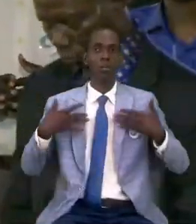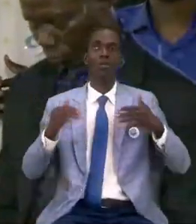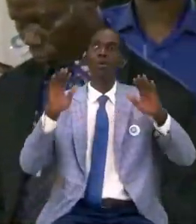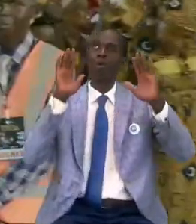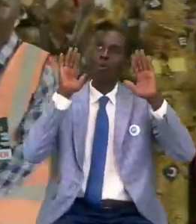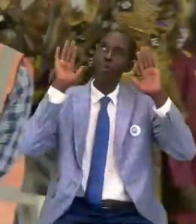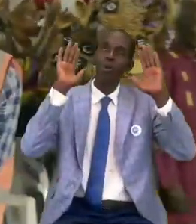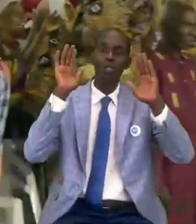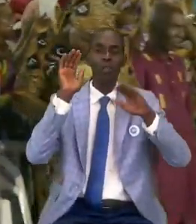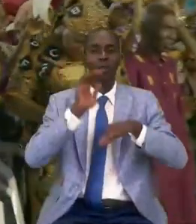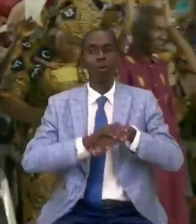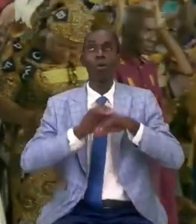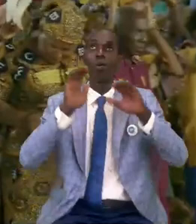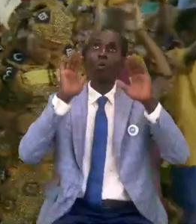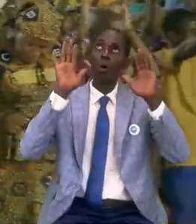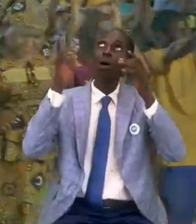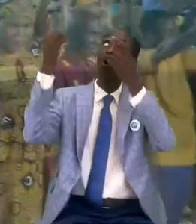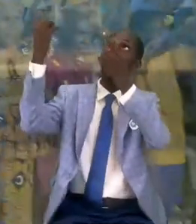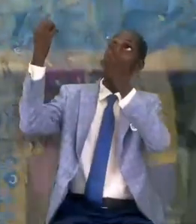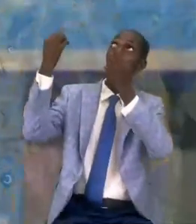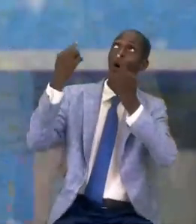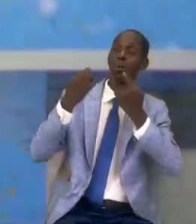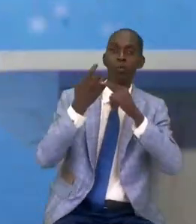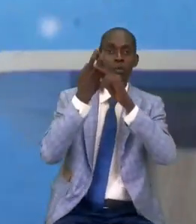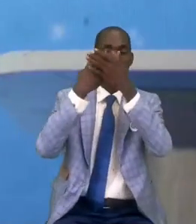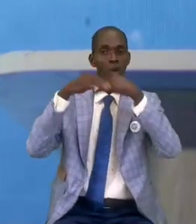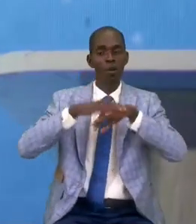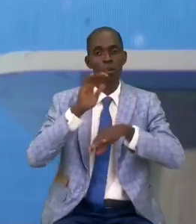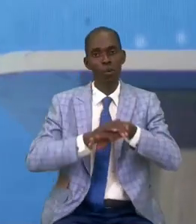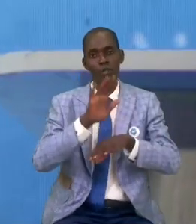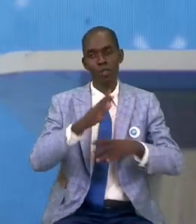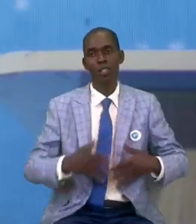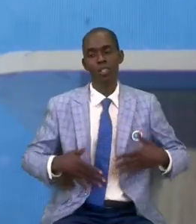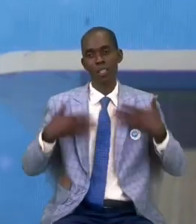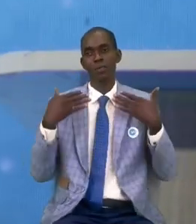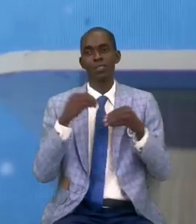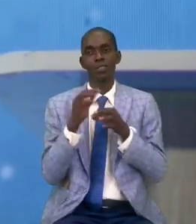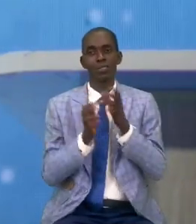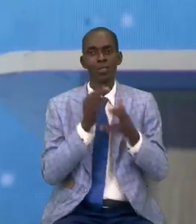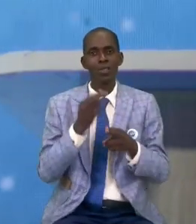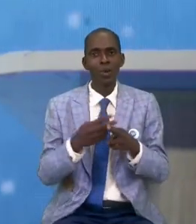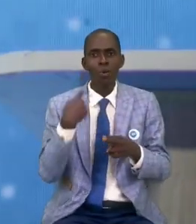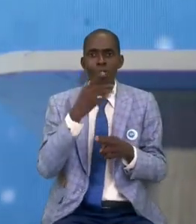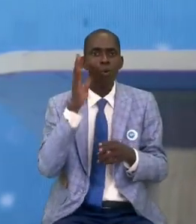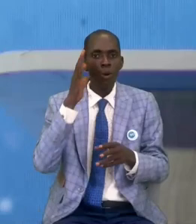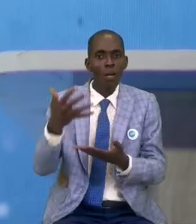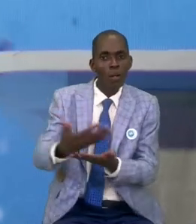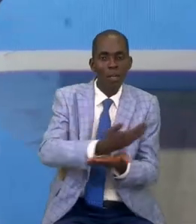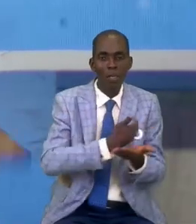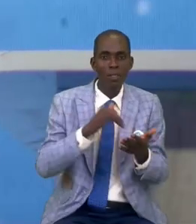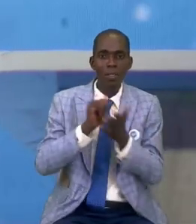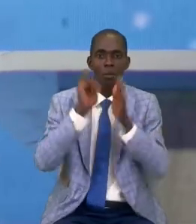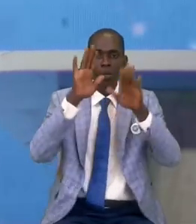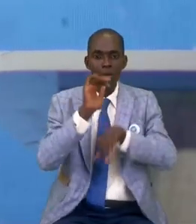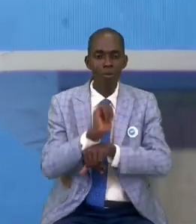your life. Where is the carrier of miracle tonight? Online, everywhere you find yourself, as the word comes